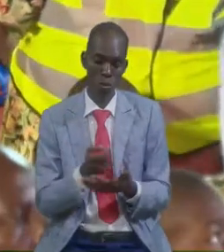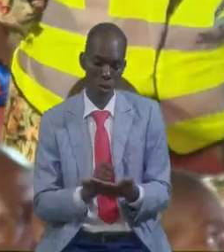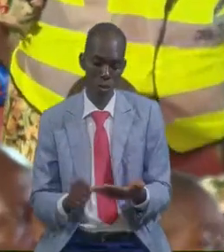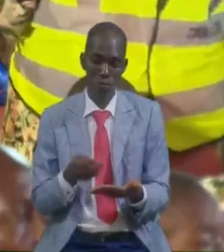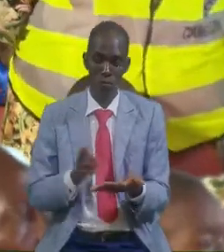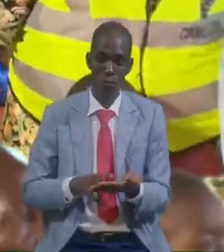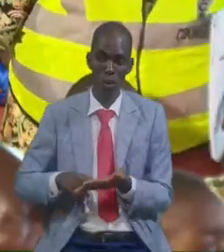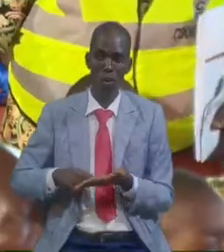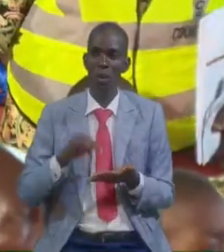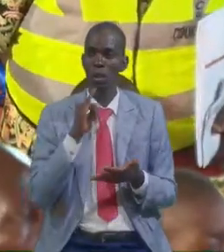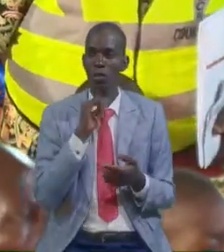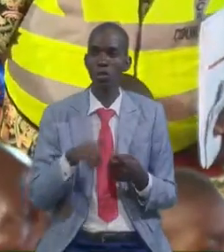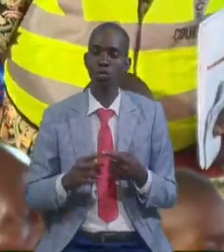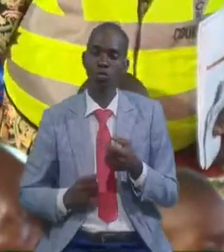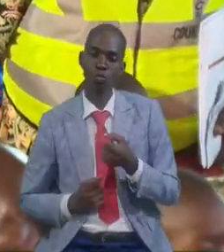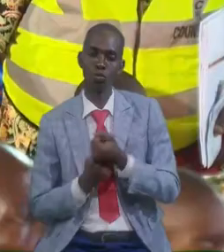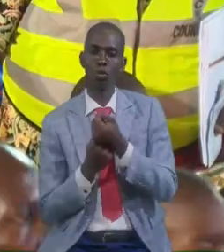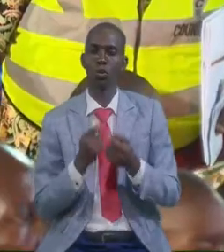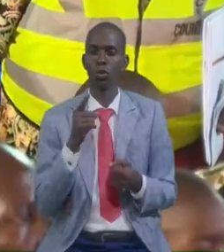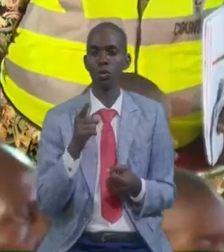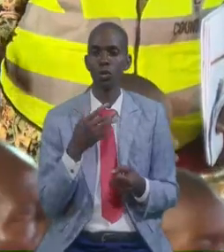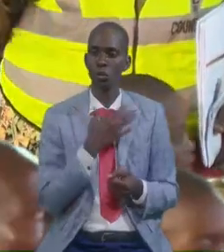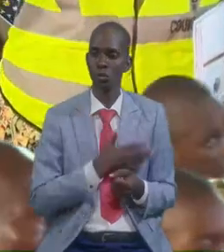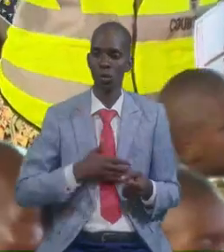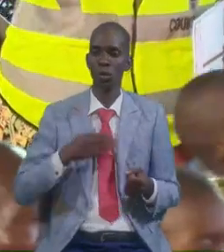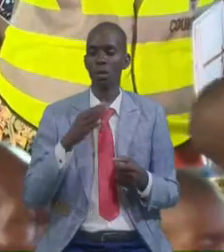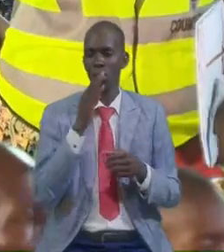So feel free, give your full names.